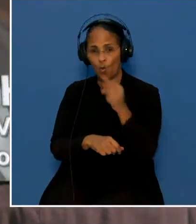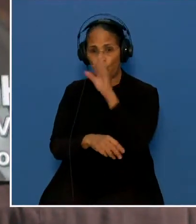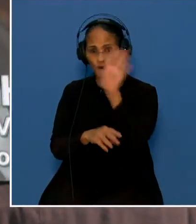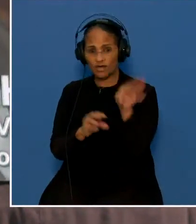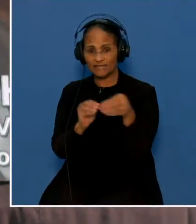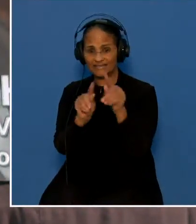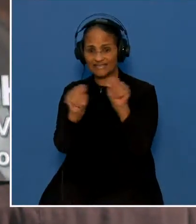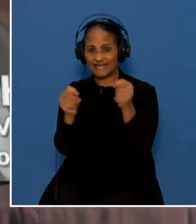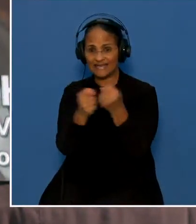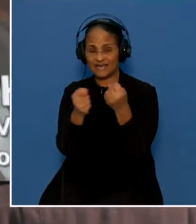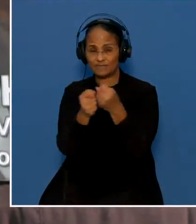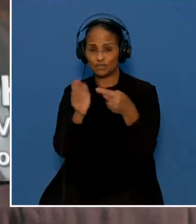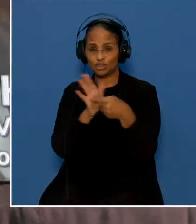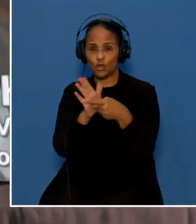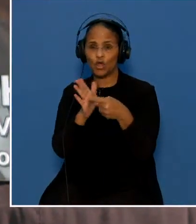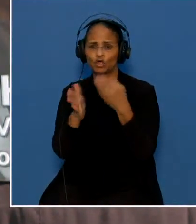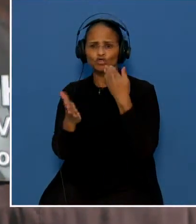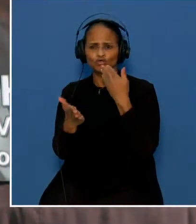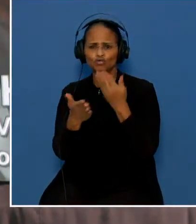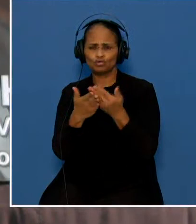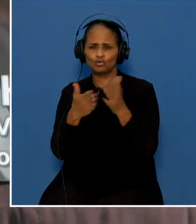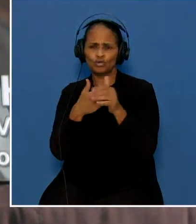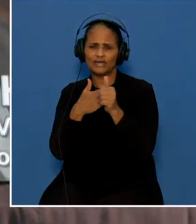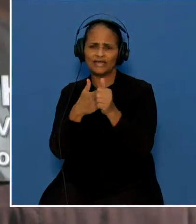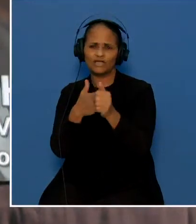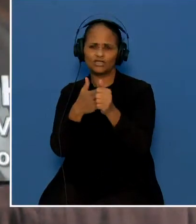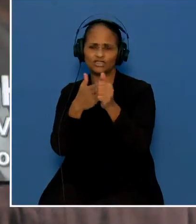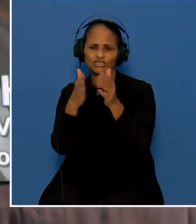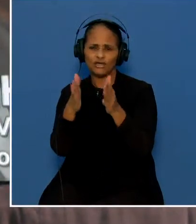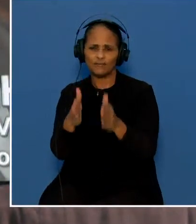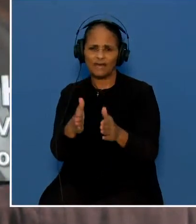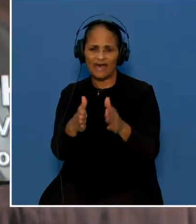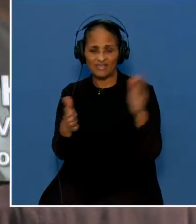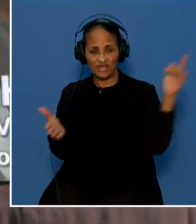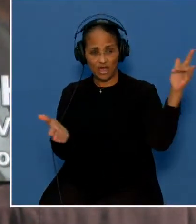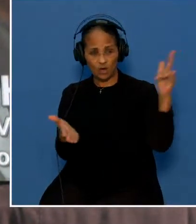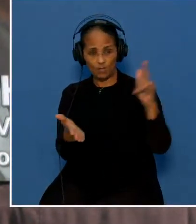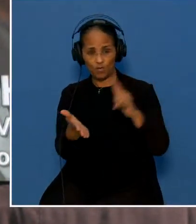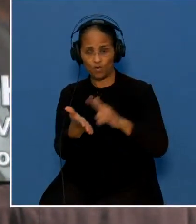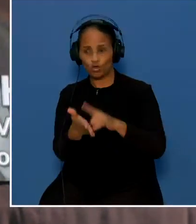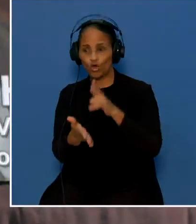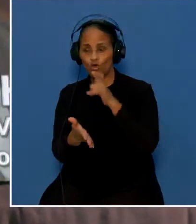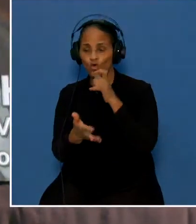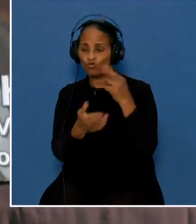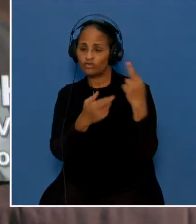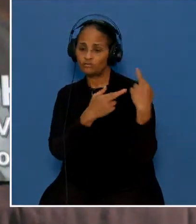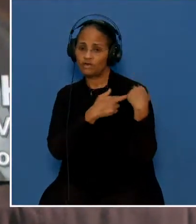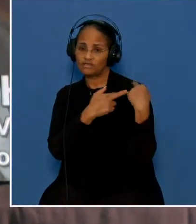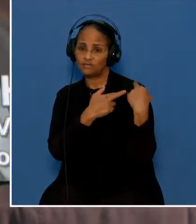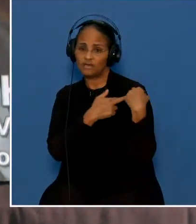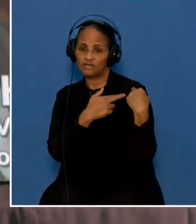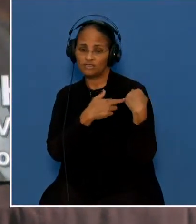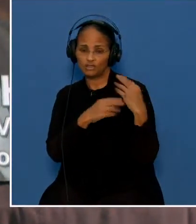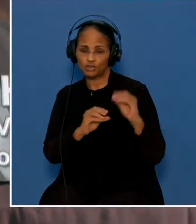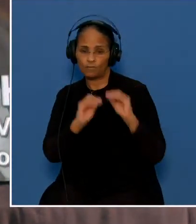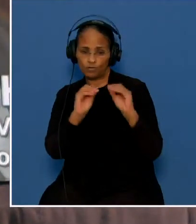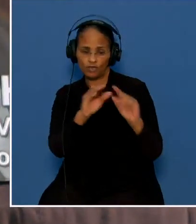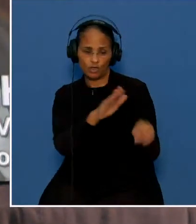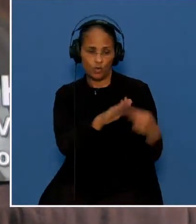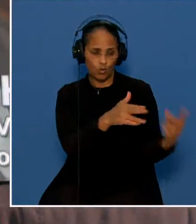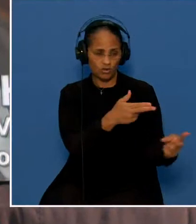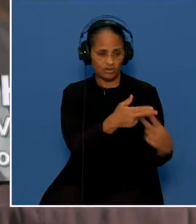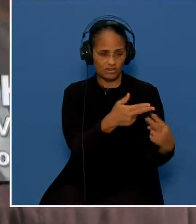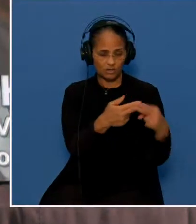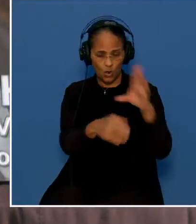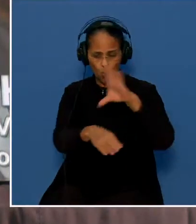who demonstrated strong leadership and oversight to the team at the airport who have the responsibility for placing the quarantine bracelets